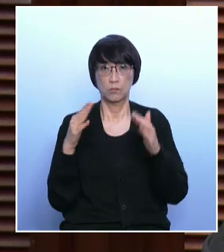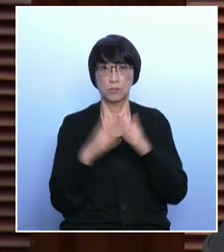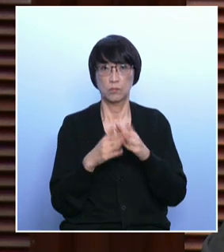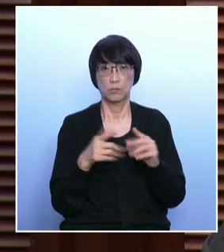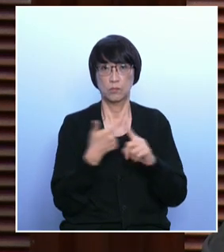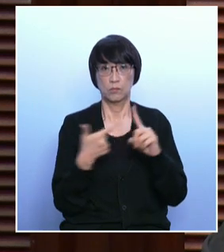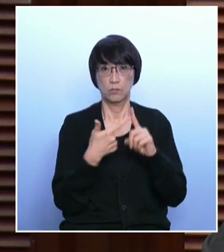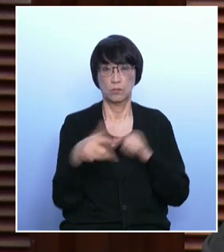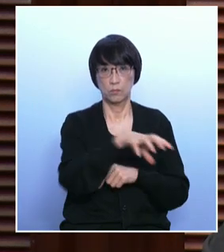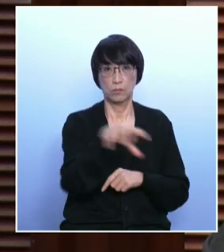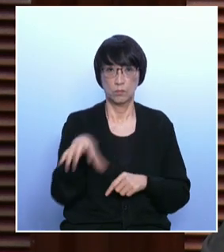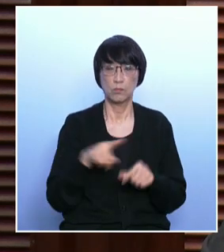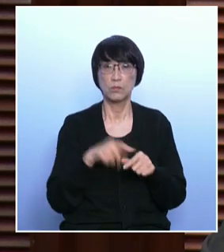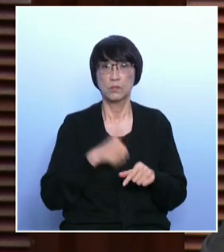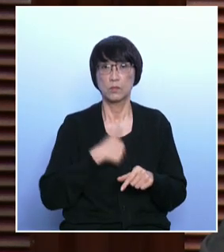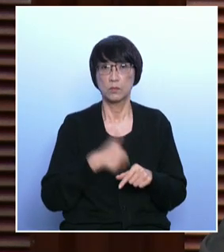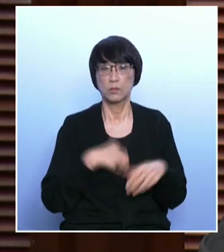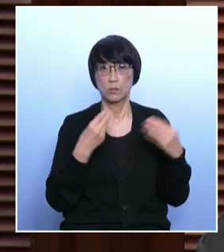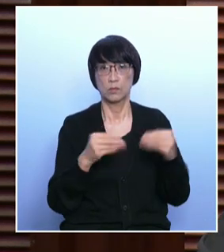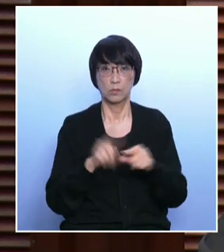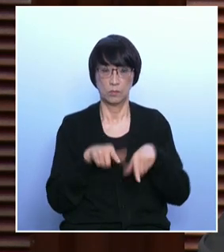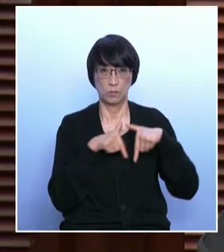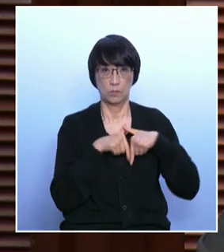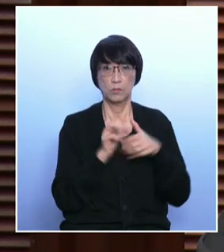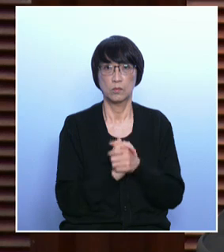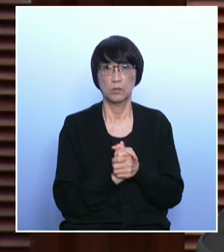work with the Hospital Authority, 18